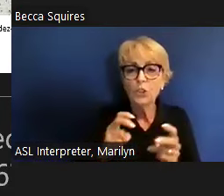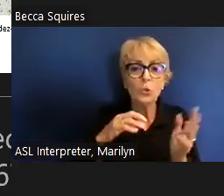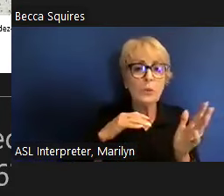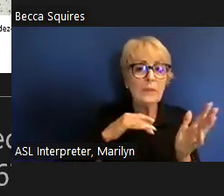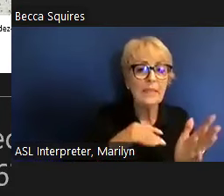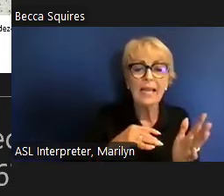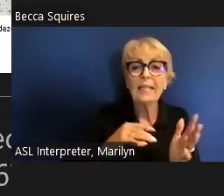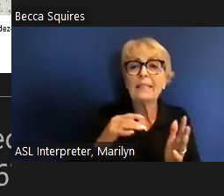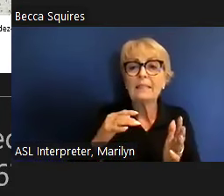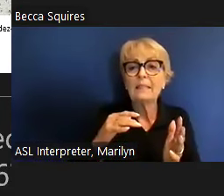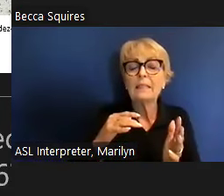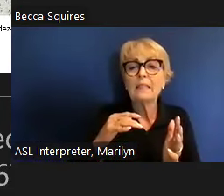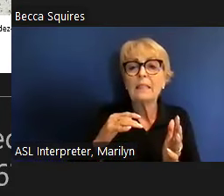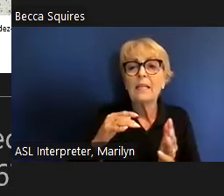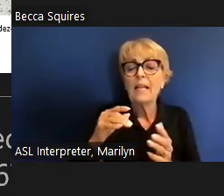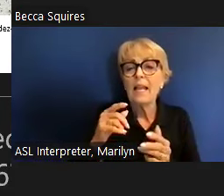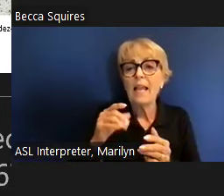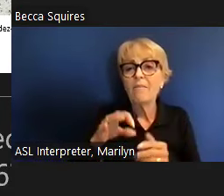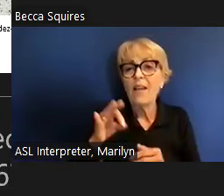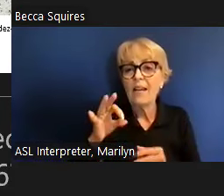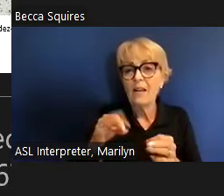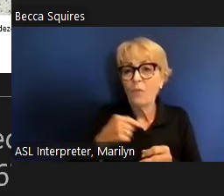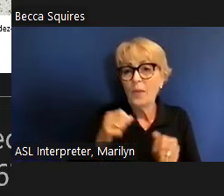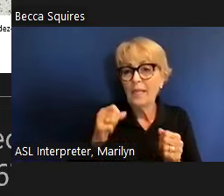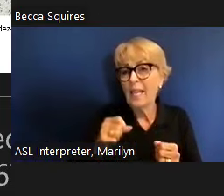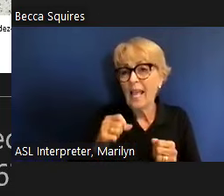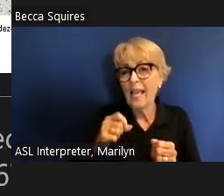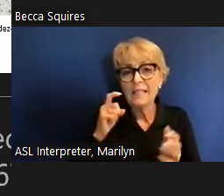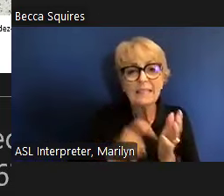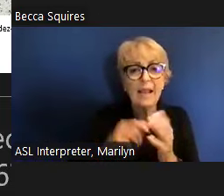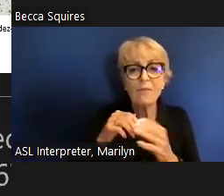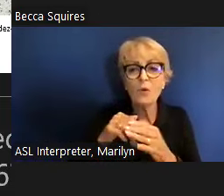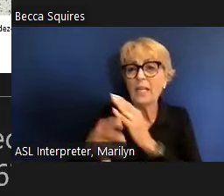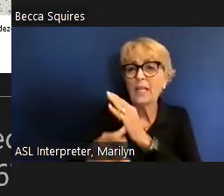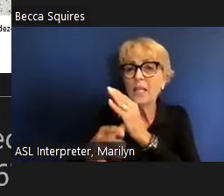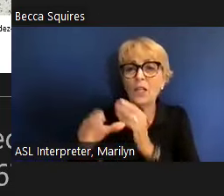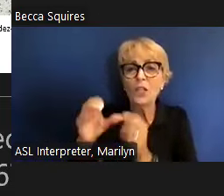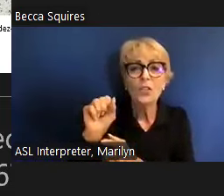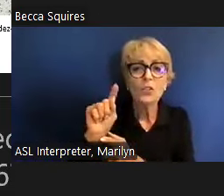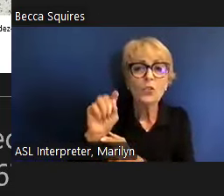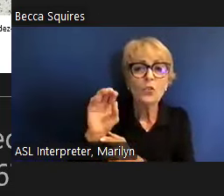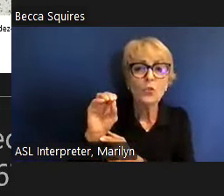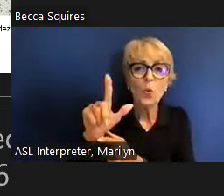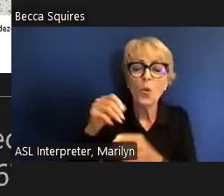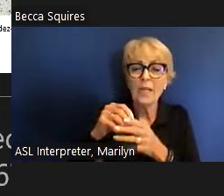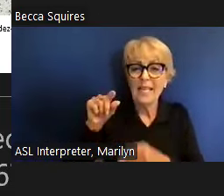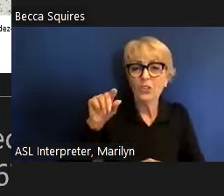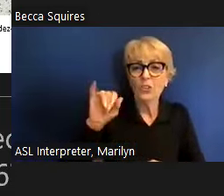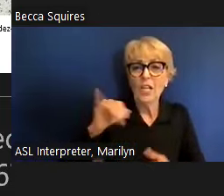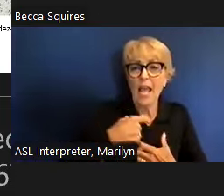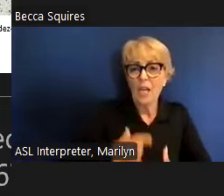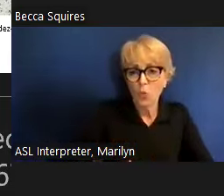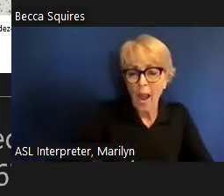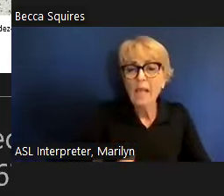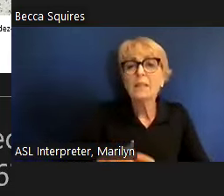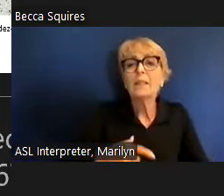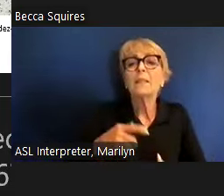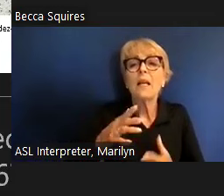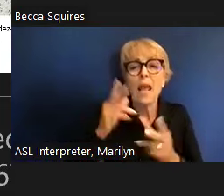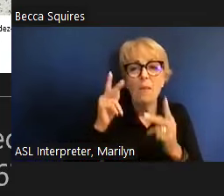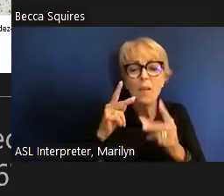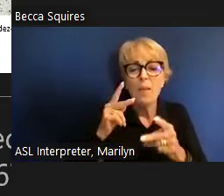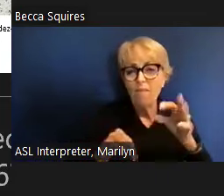we can discover it in, say, in the stool, in the GI tract is where a lot of people are finding